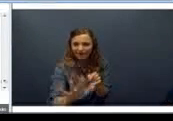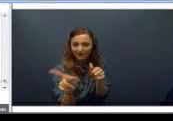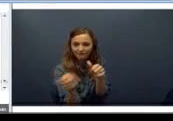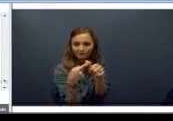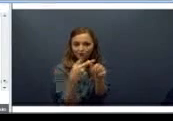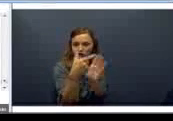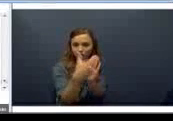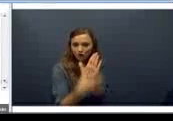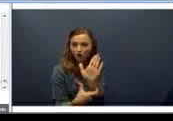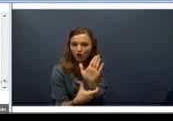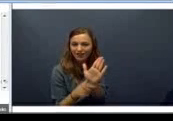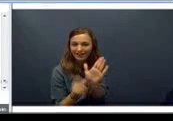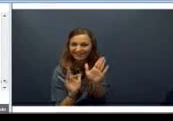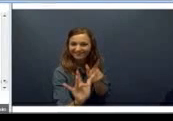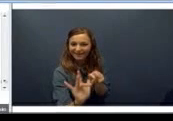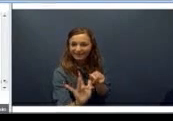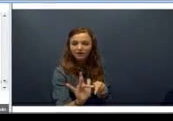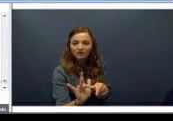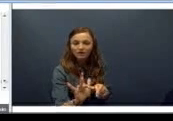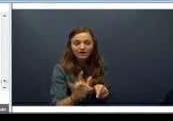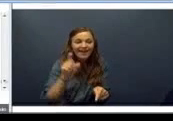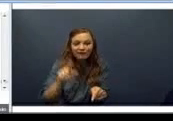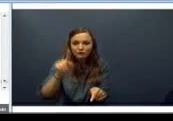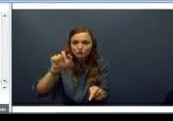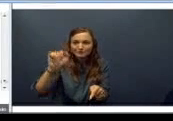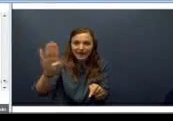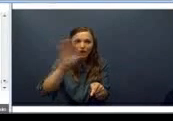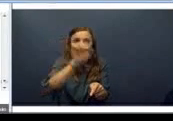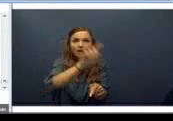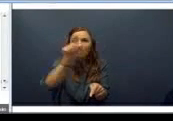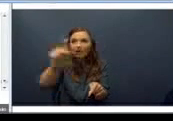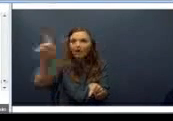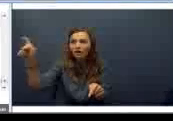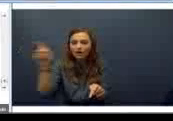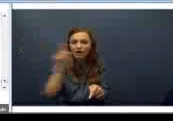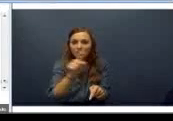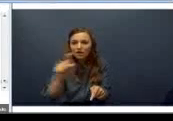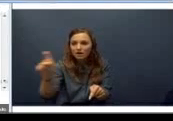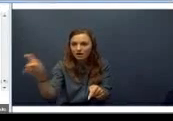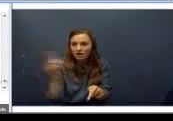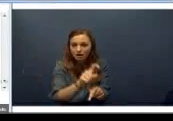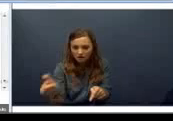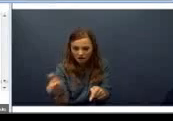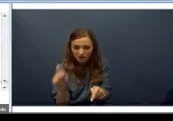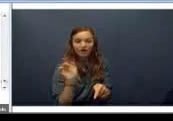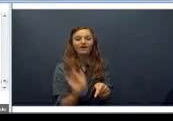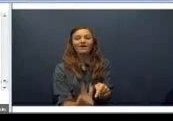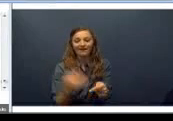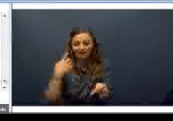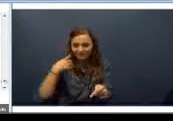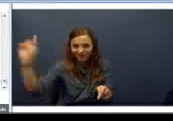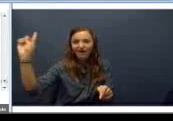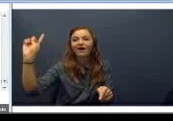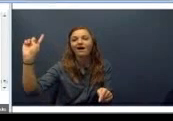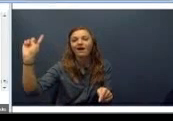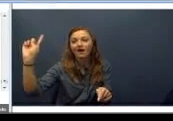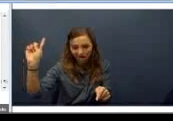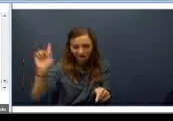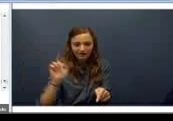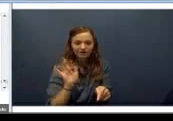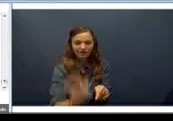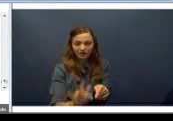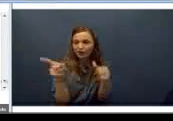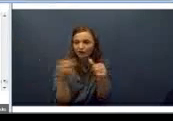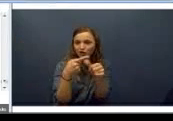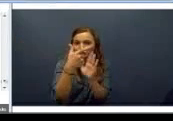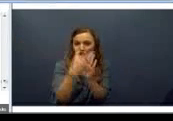on that link, which is the first news article on the home page, you have to tab through all of these things in number 1, 2, 3. So all